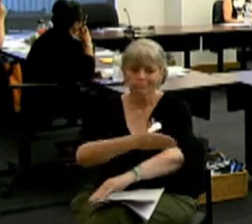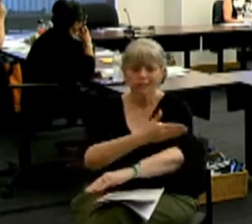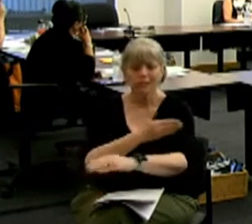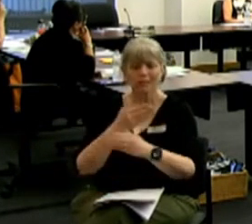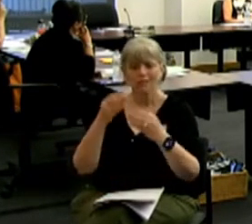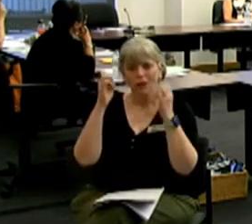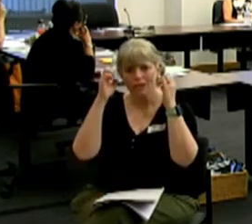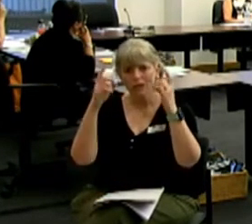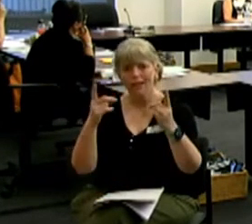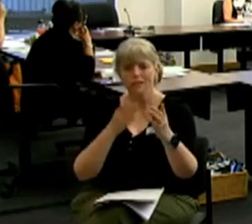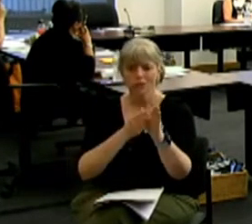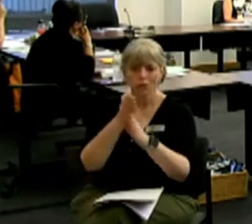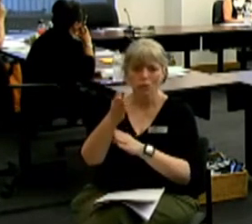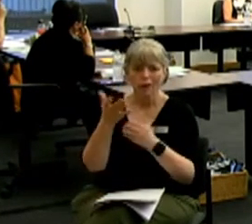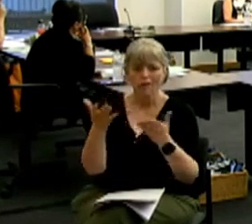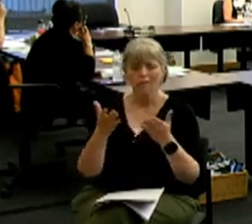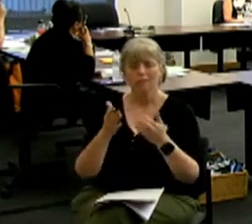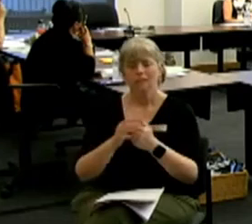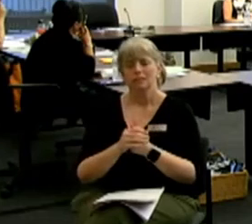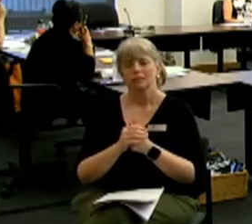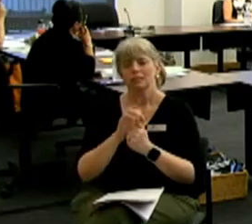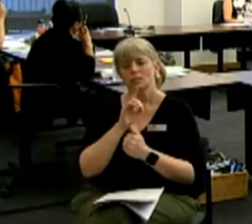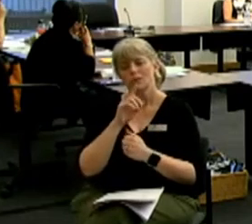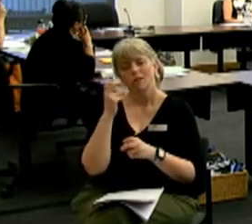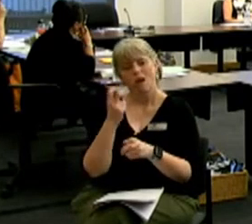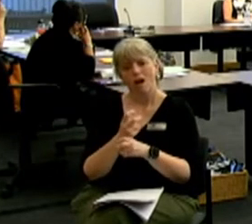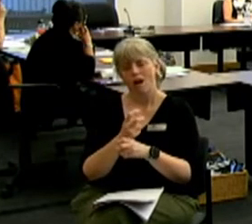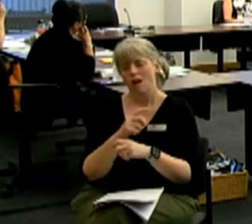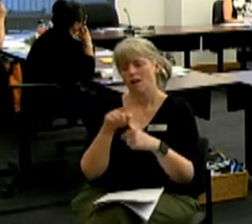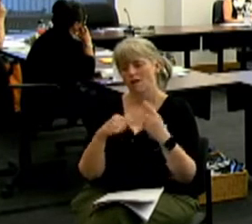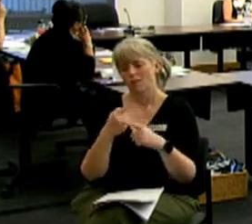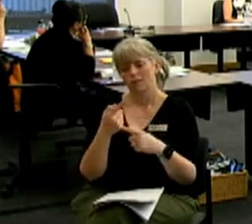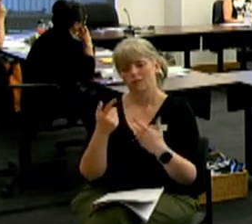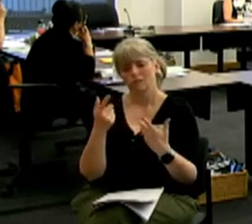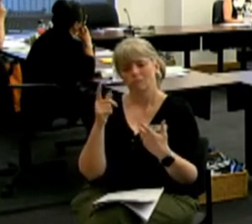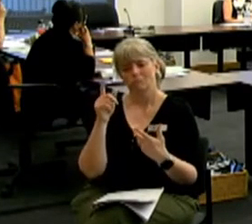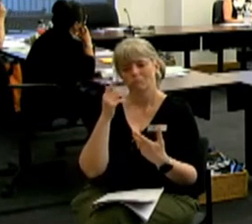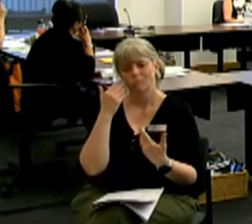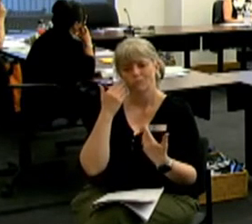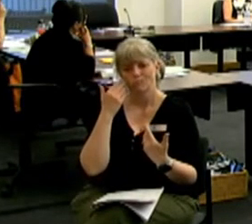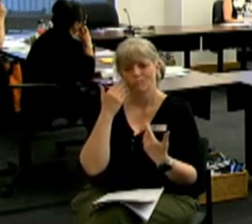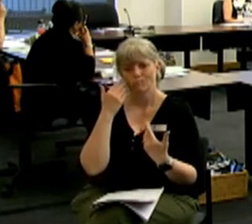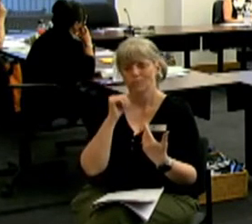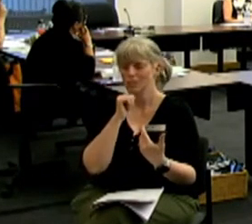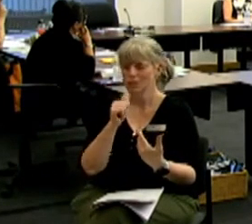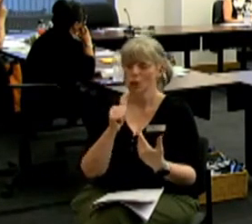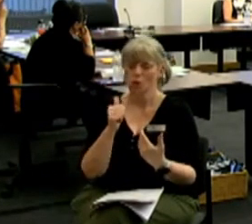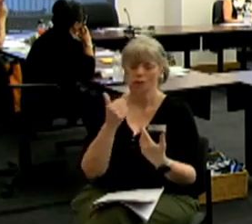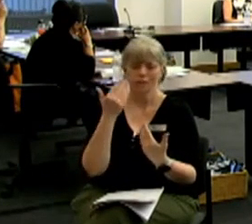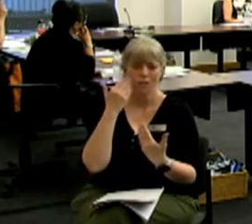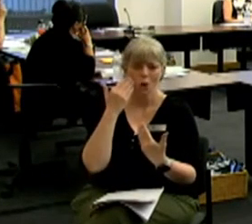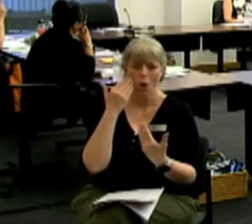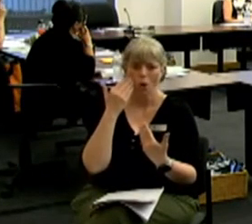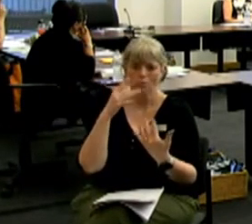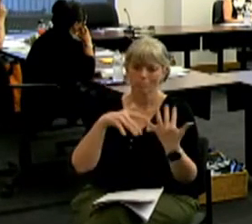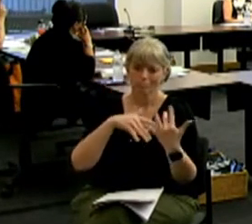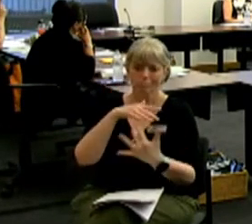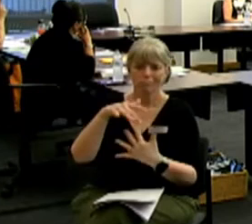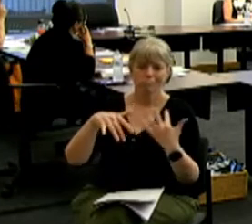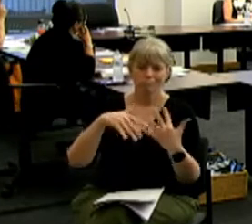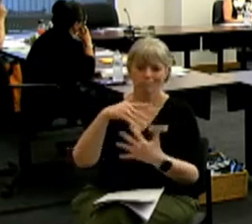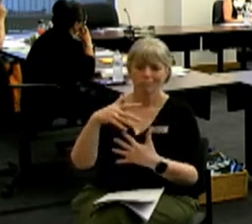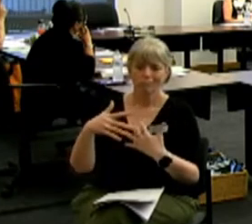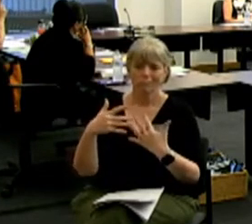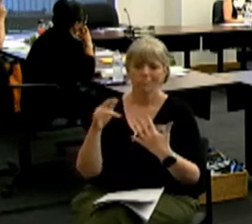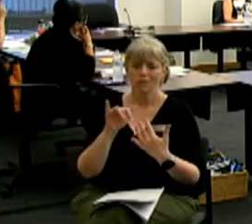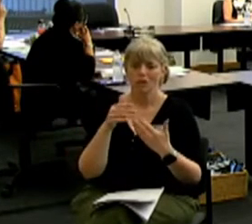their education, but in their careers. And it's really hard when you don't really get to know them like we